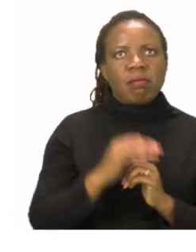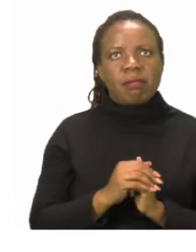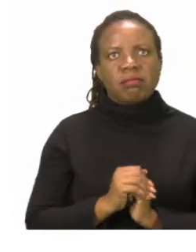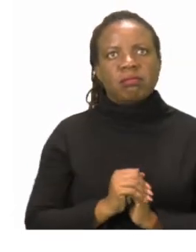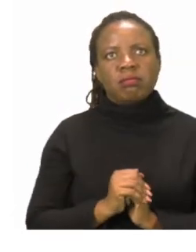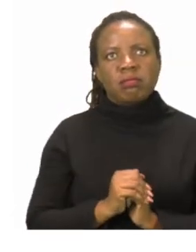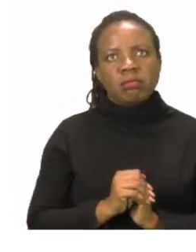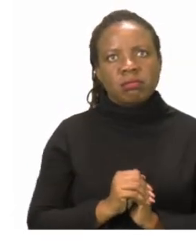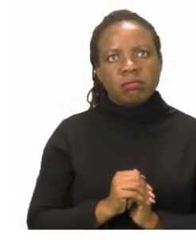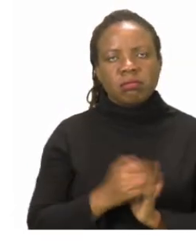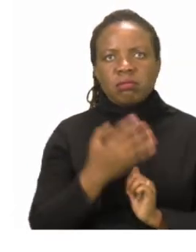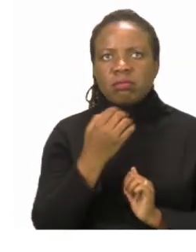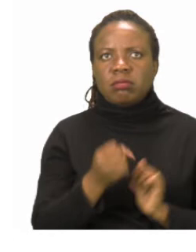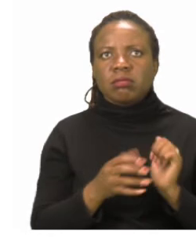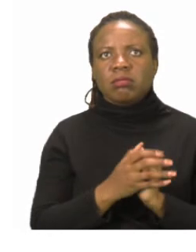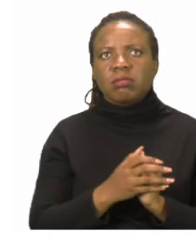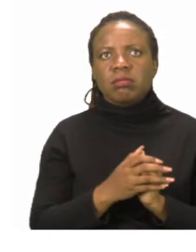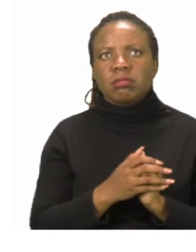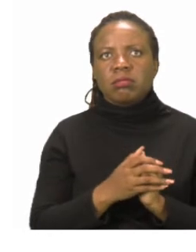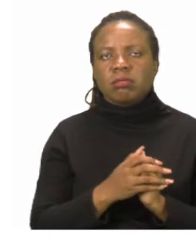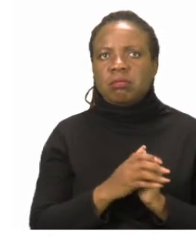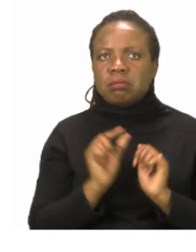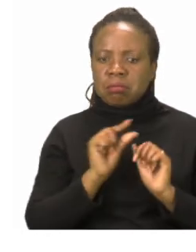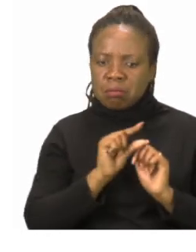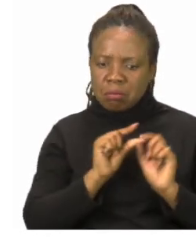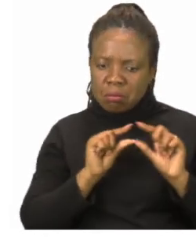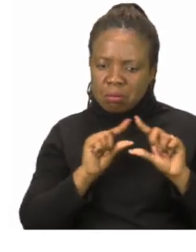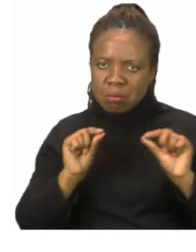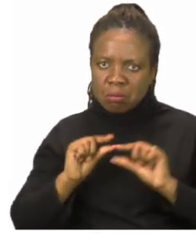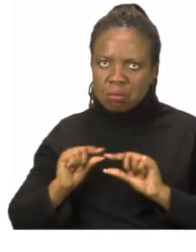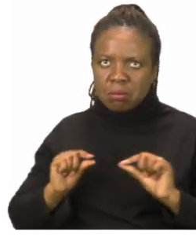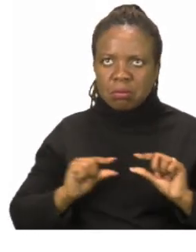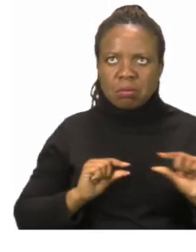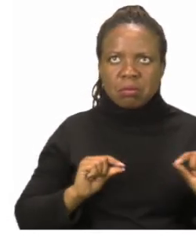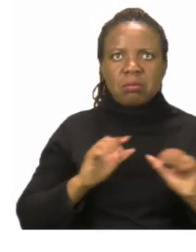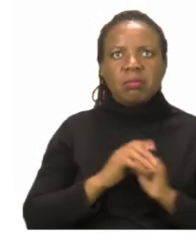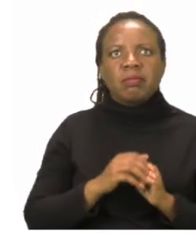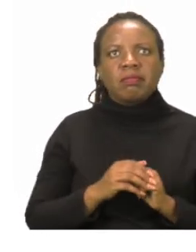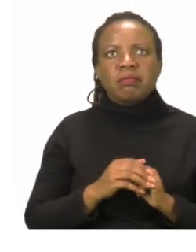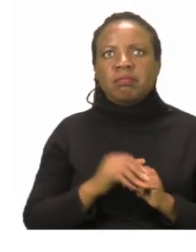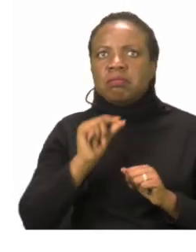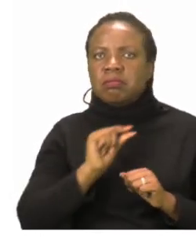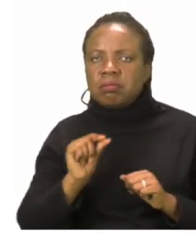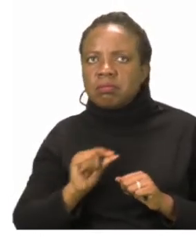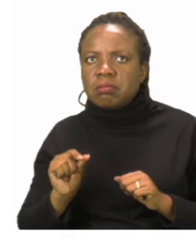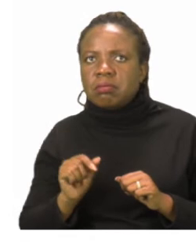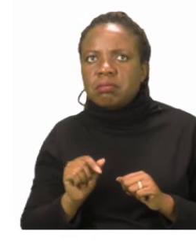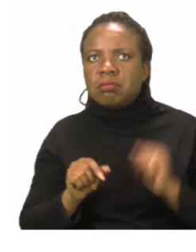page, you will see there are a few words. What are these words?